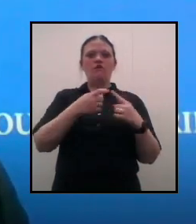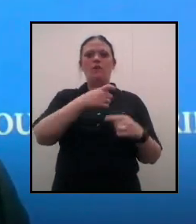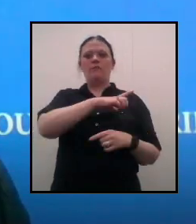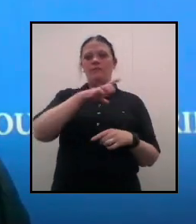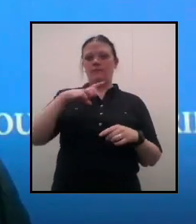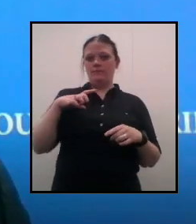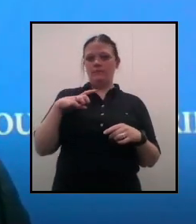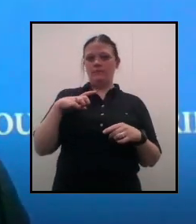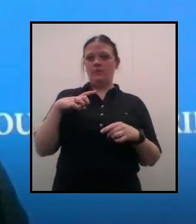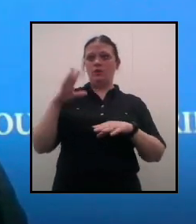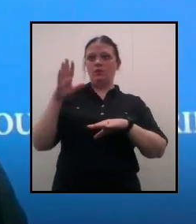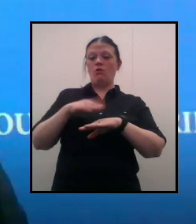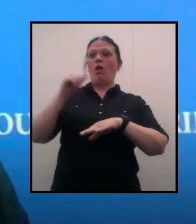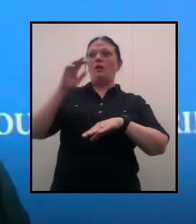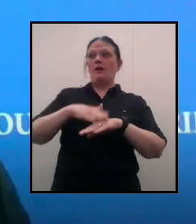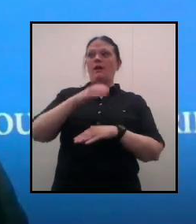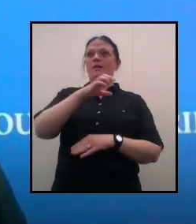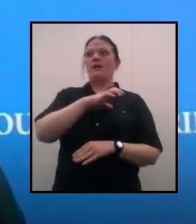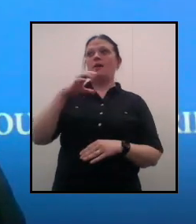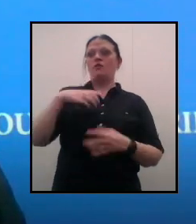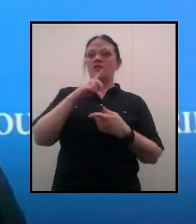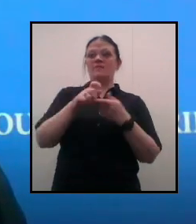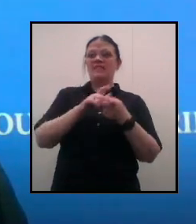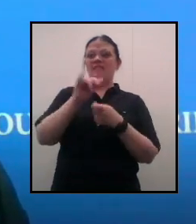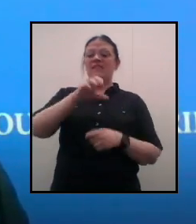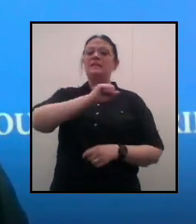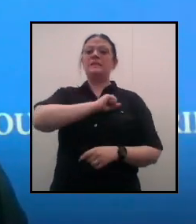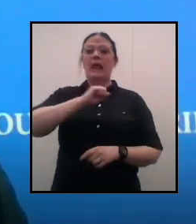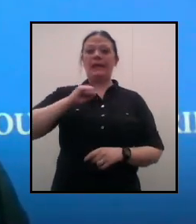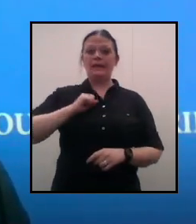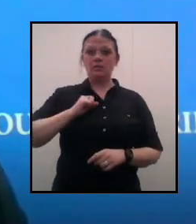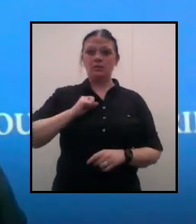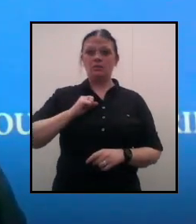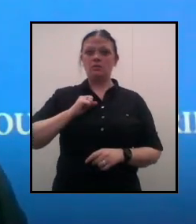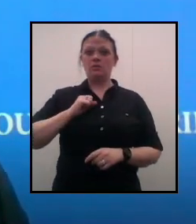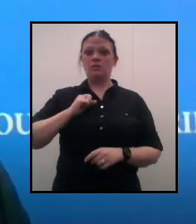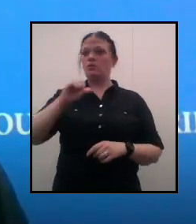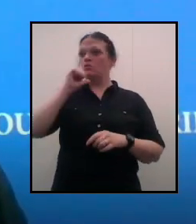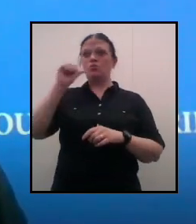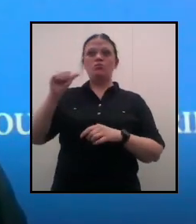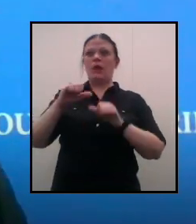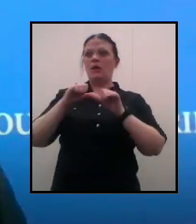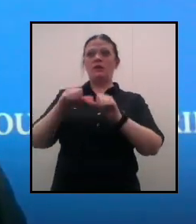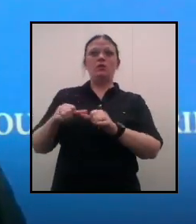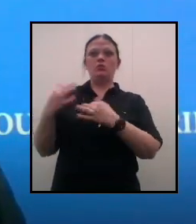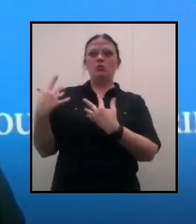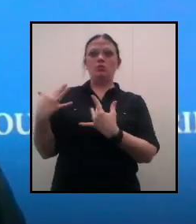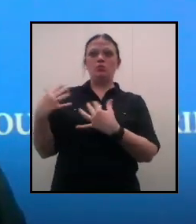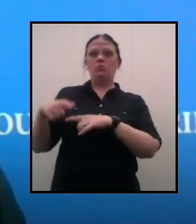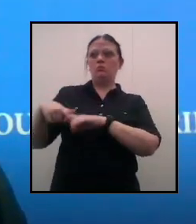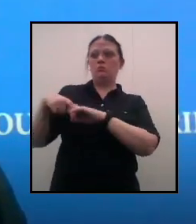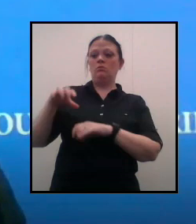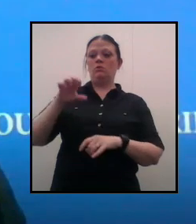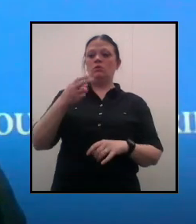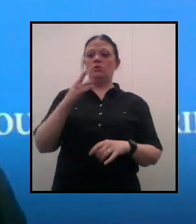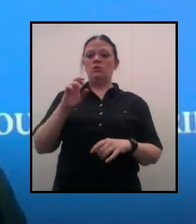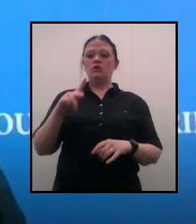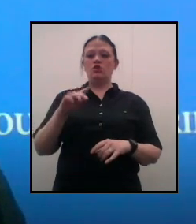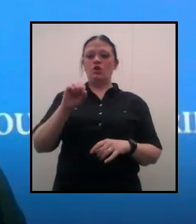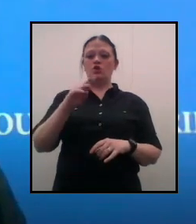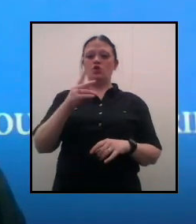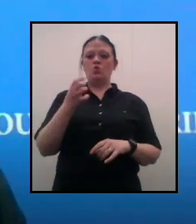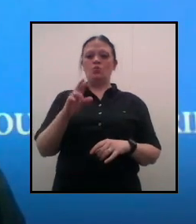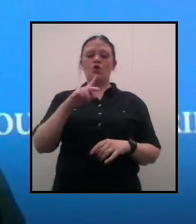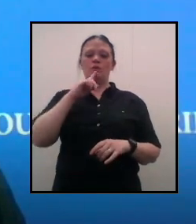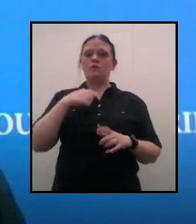legislature, calling on Congress and specifically the Senate to not continue to hold this up. Chuck Schumer has been our strongest advocate,